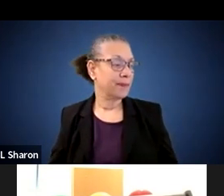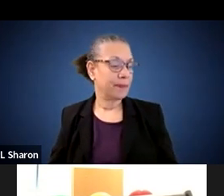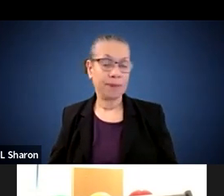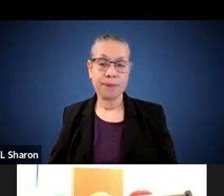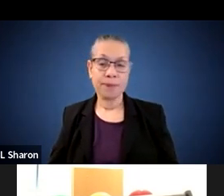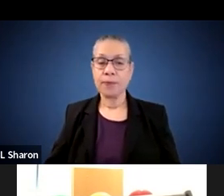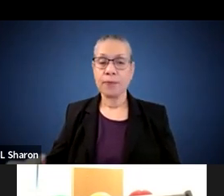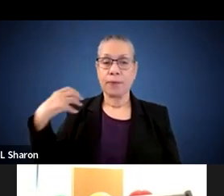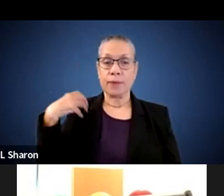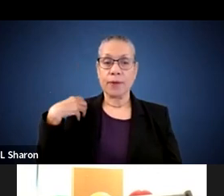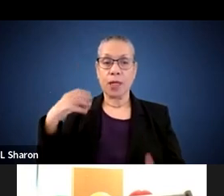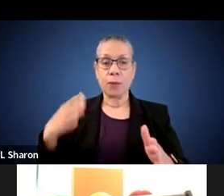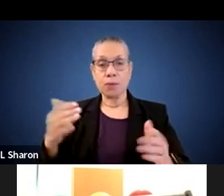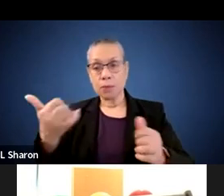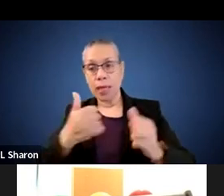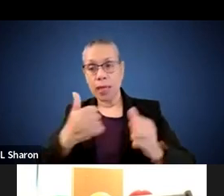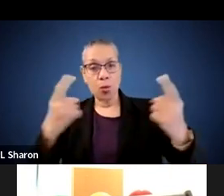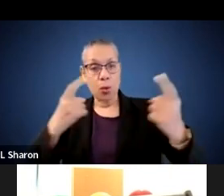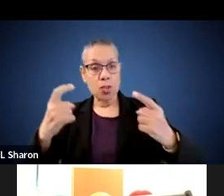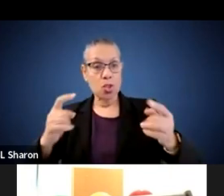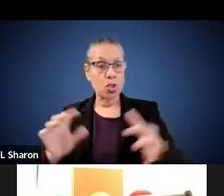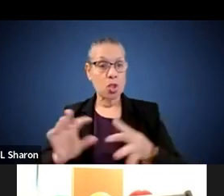are there any additional questions comments